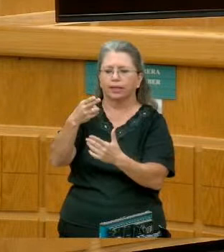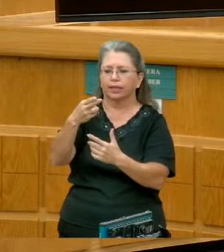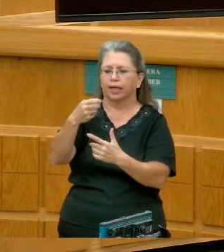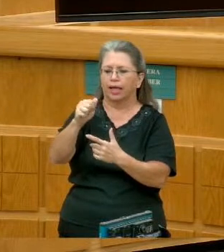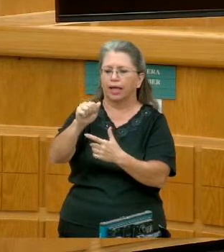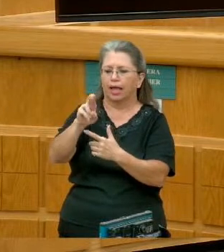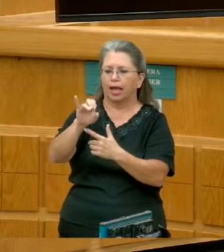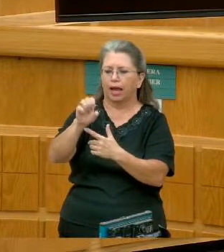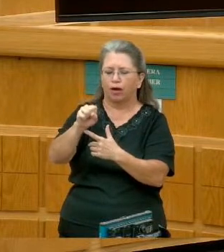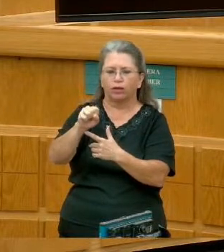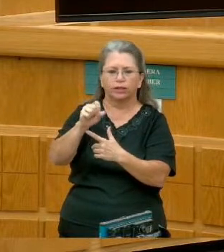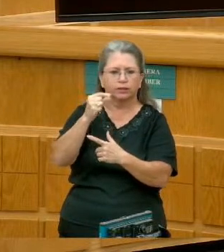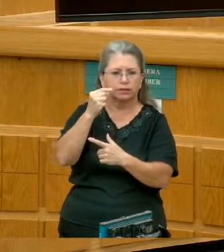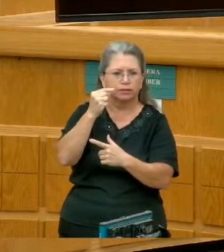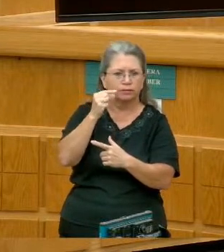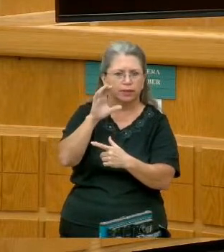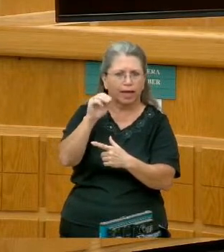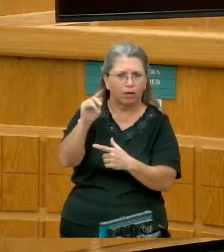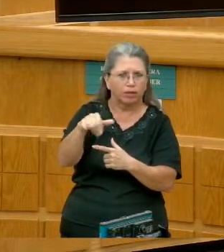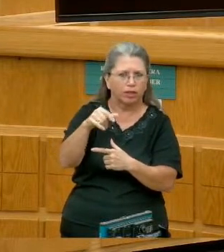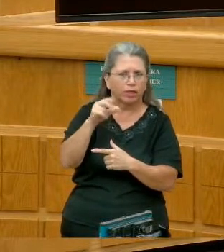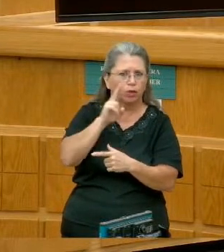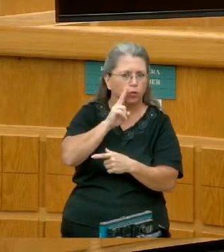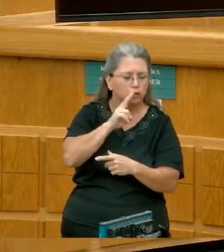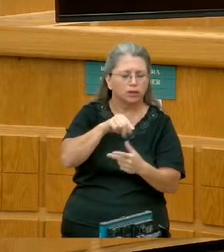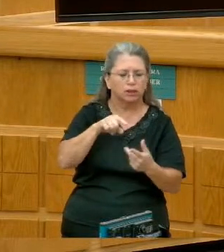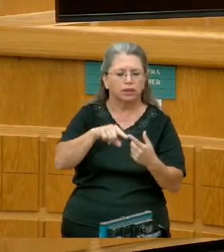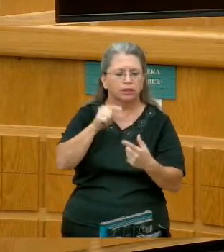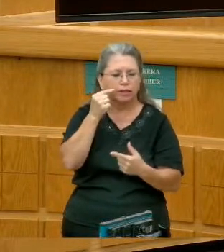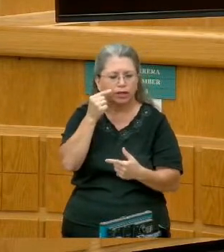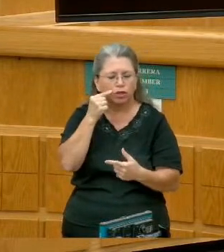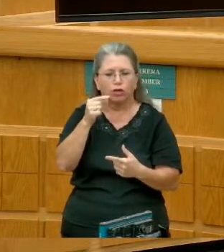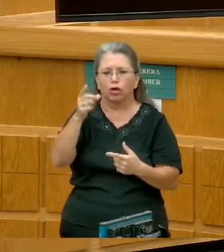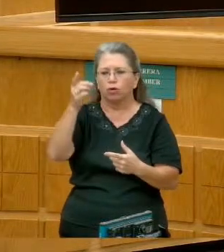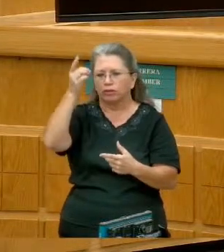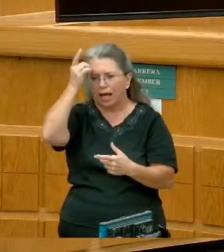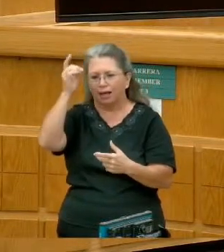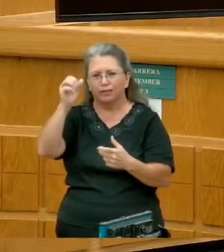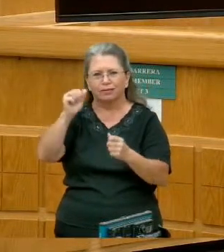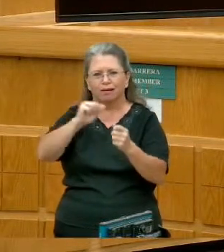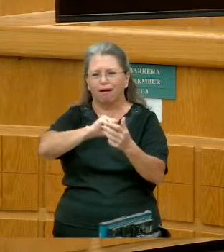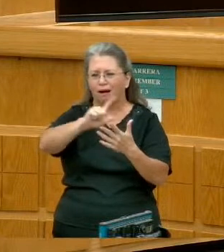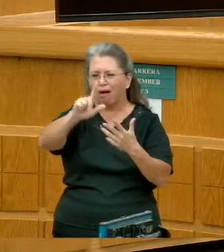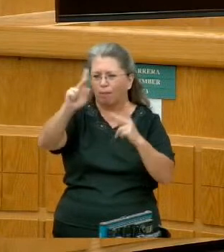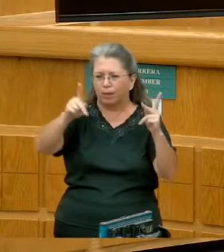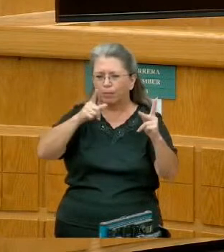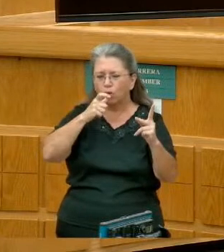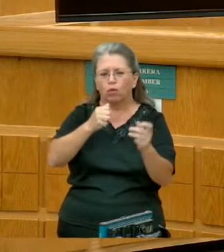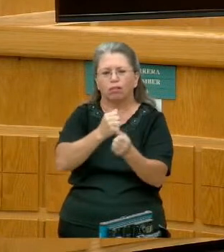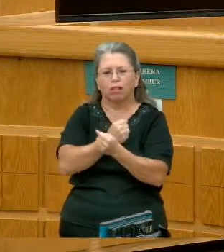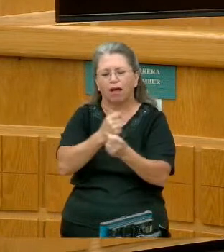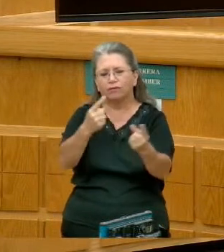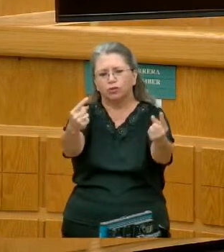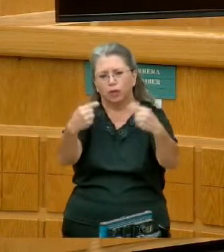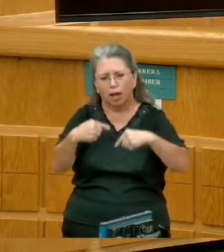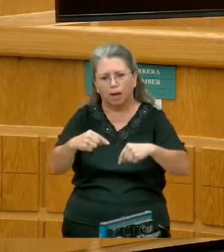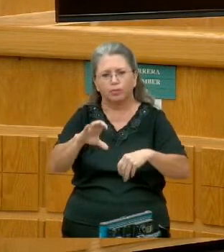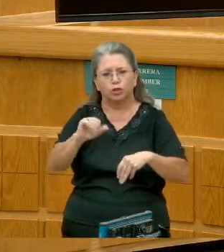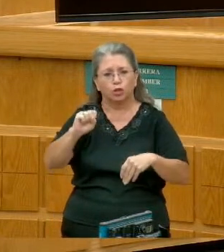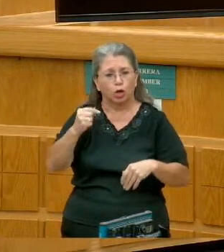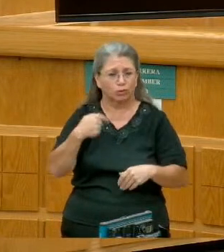San Antonio, Bexar County, Dallas, and everybody in between that loves to come to the coast. And I know